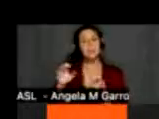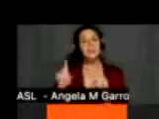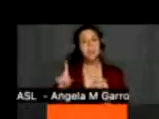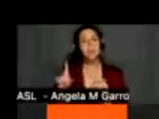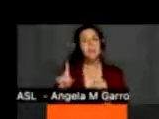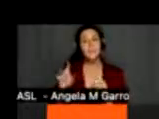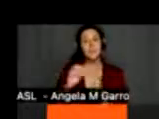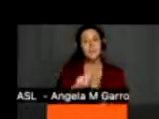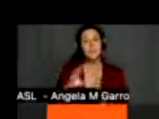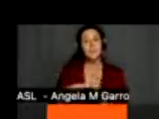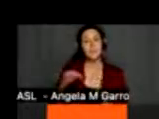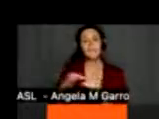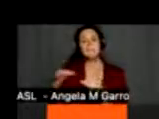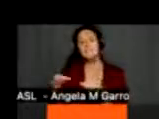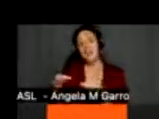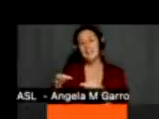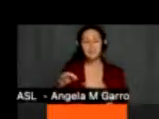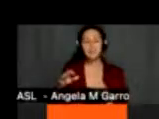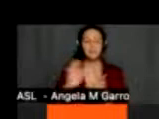school year or ESY program.